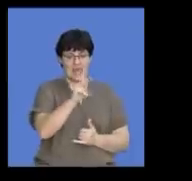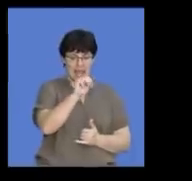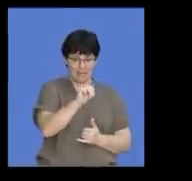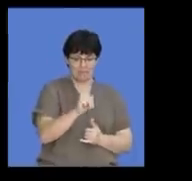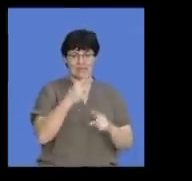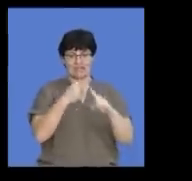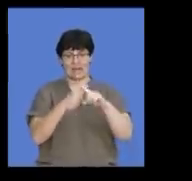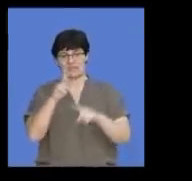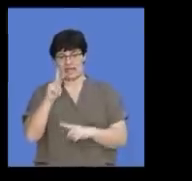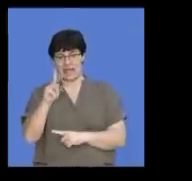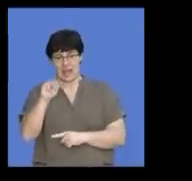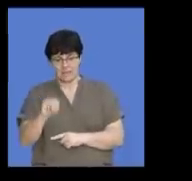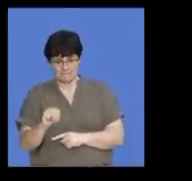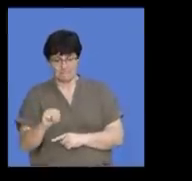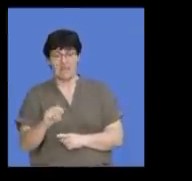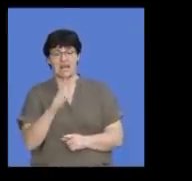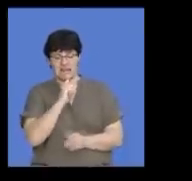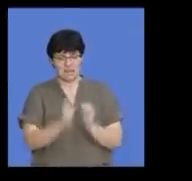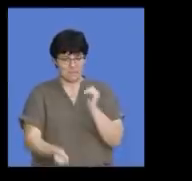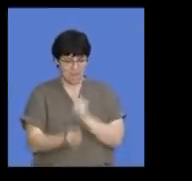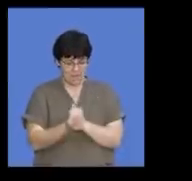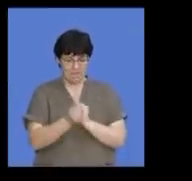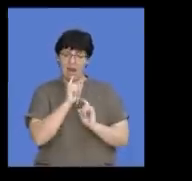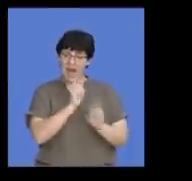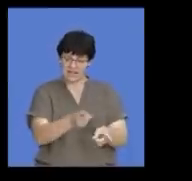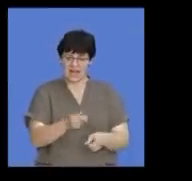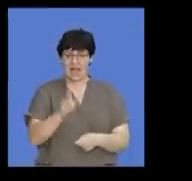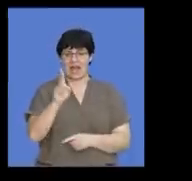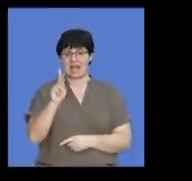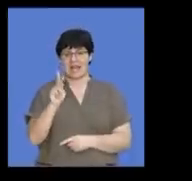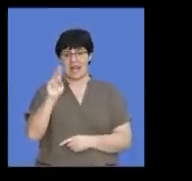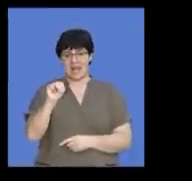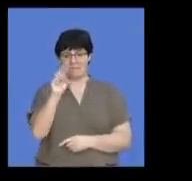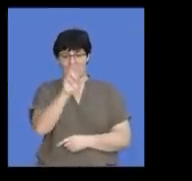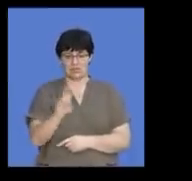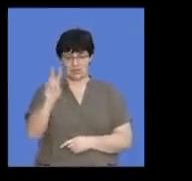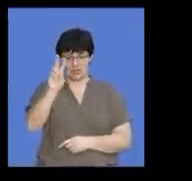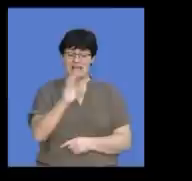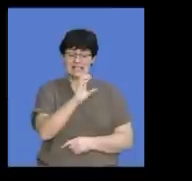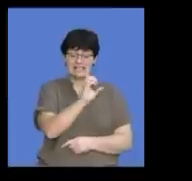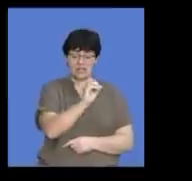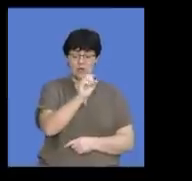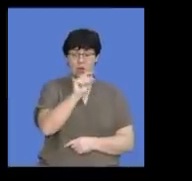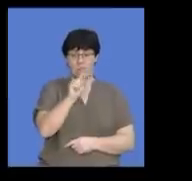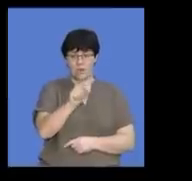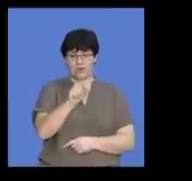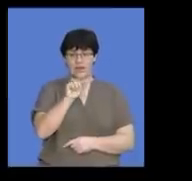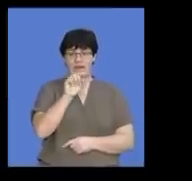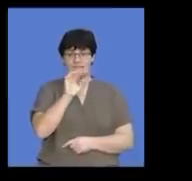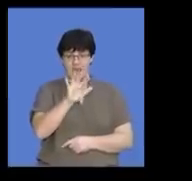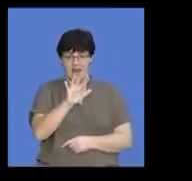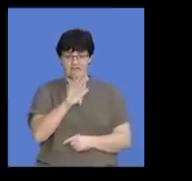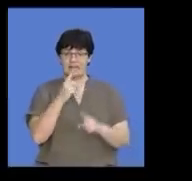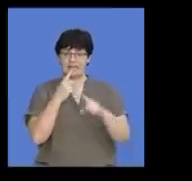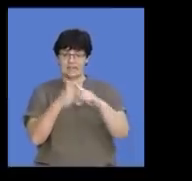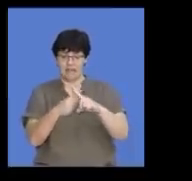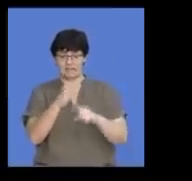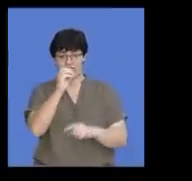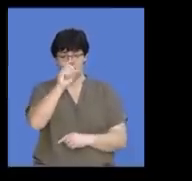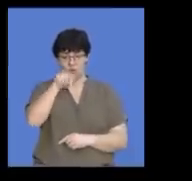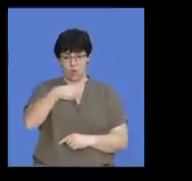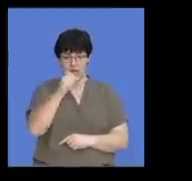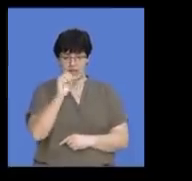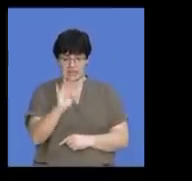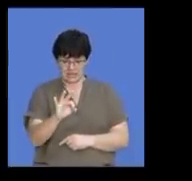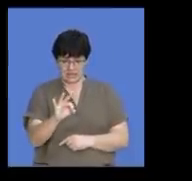kilometers equals kilometers squared. And my answer, 0.5 multiplied by